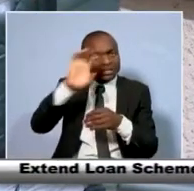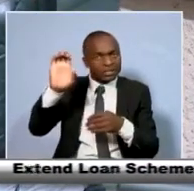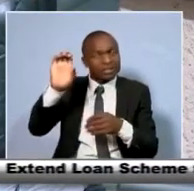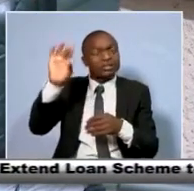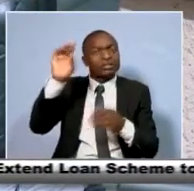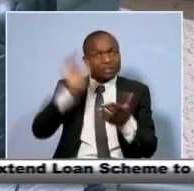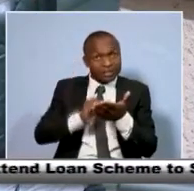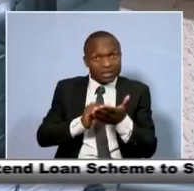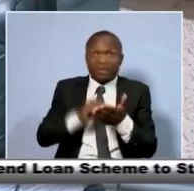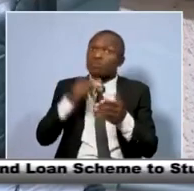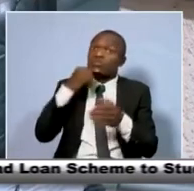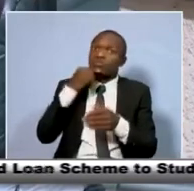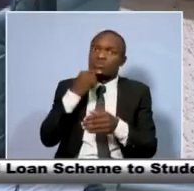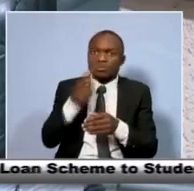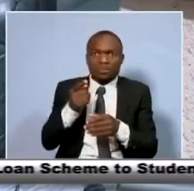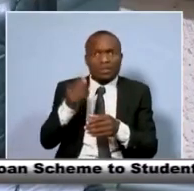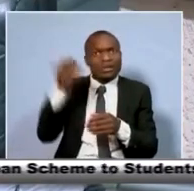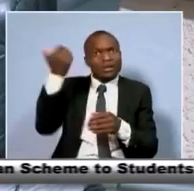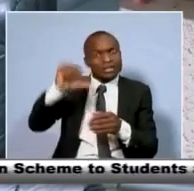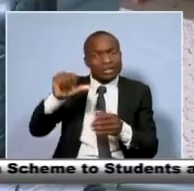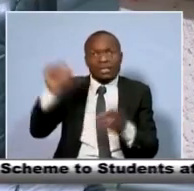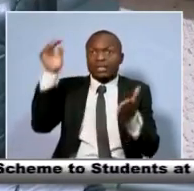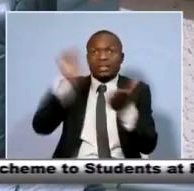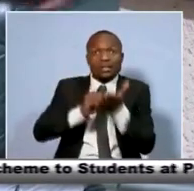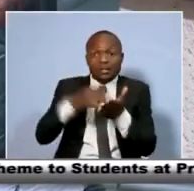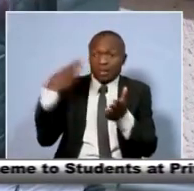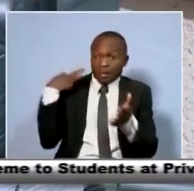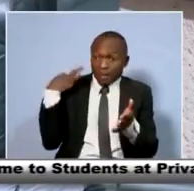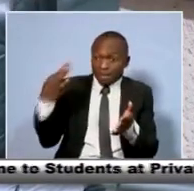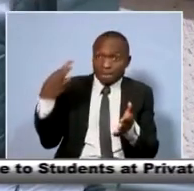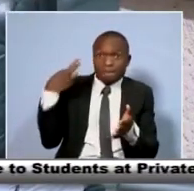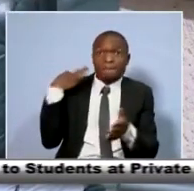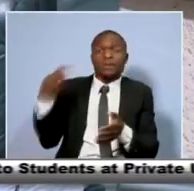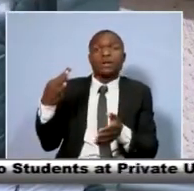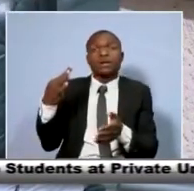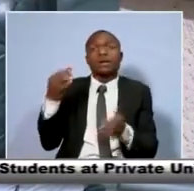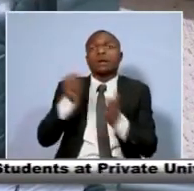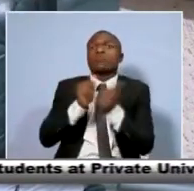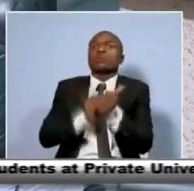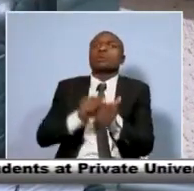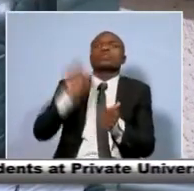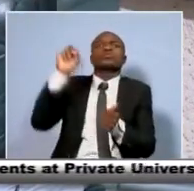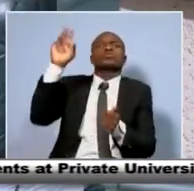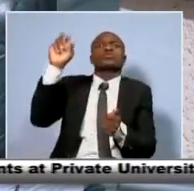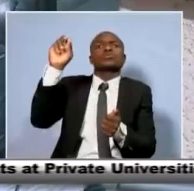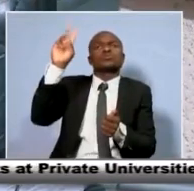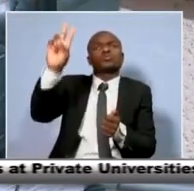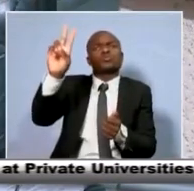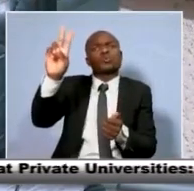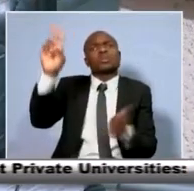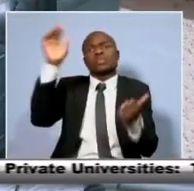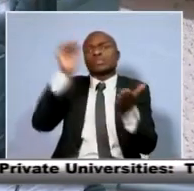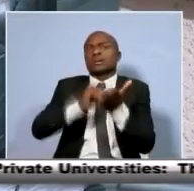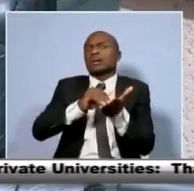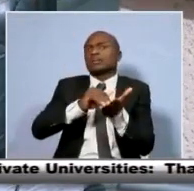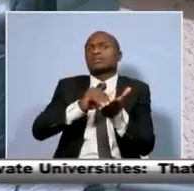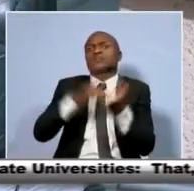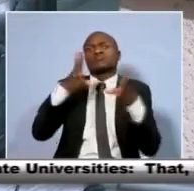121,871. And we had figures that out of 10,000 who applied at university, about 2,000 were accepted on this